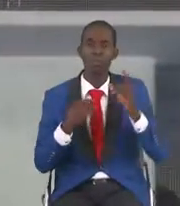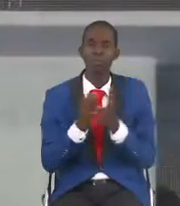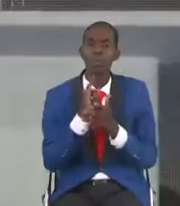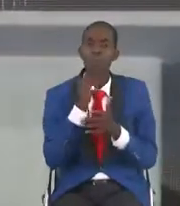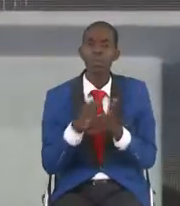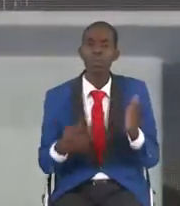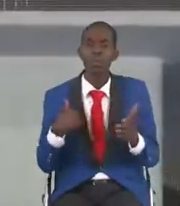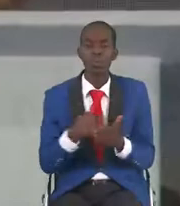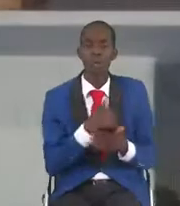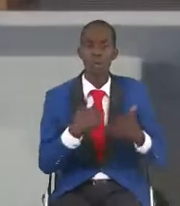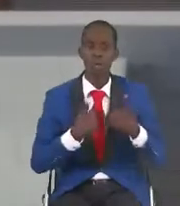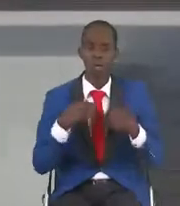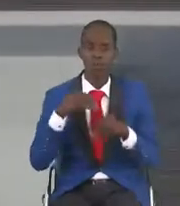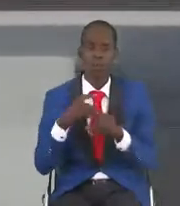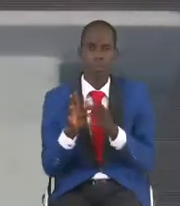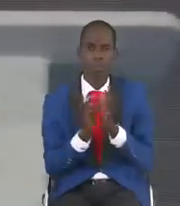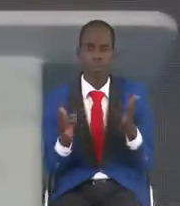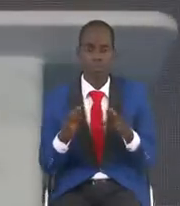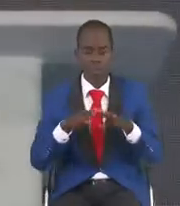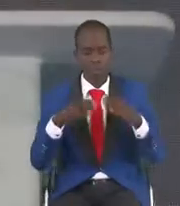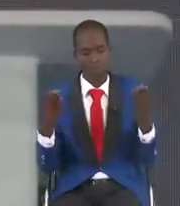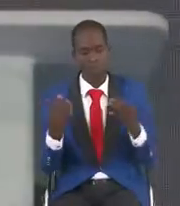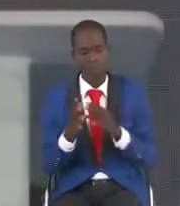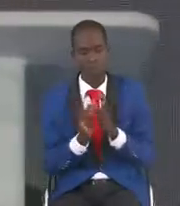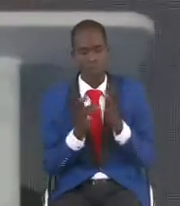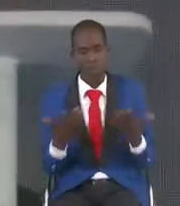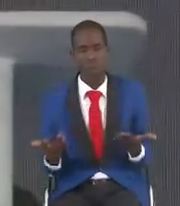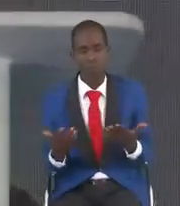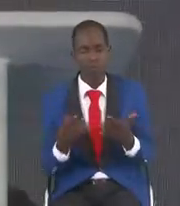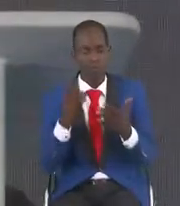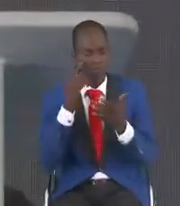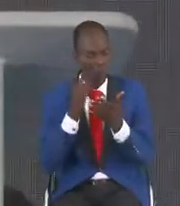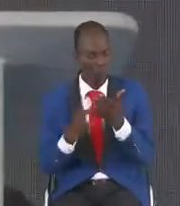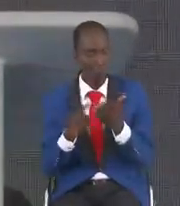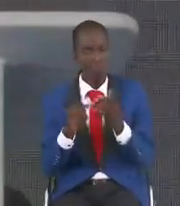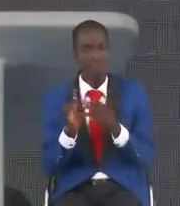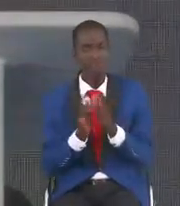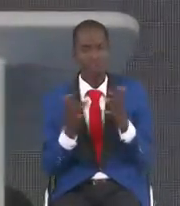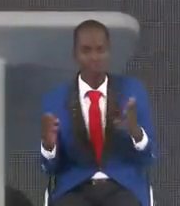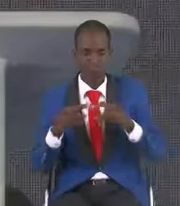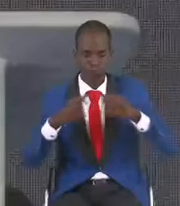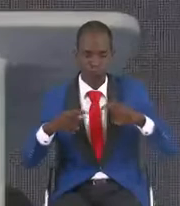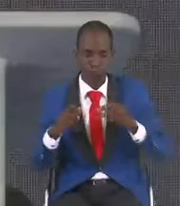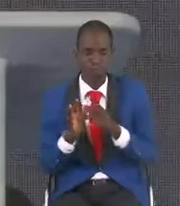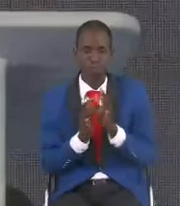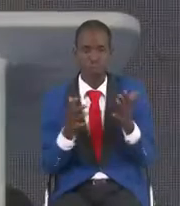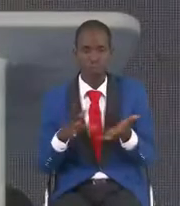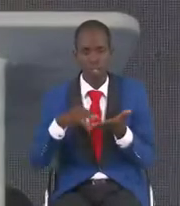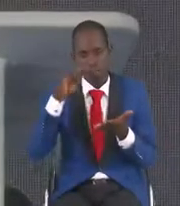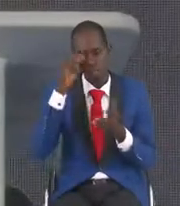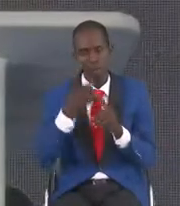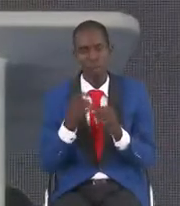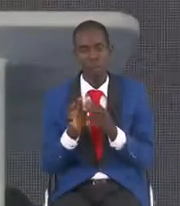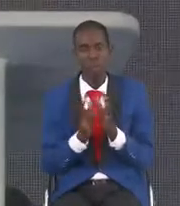the scriptures. We open the scriptures, we observe the scriptures, we study the scriptures, we learn from the scriptures, and